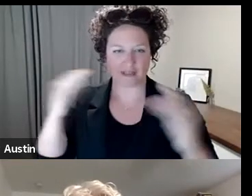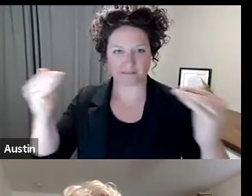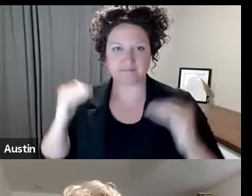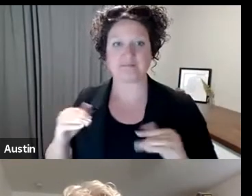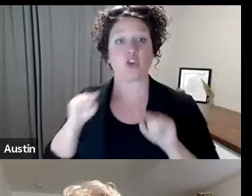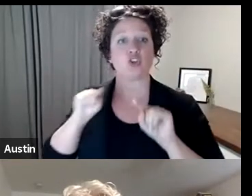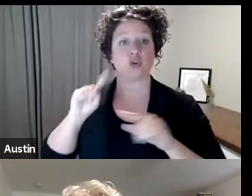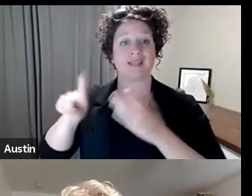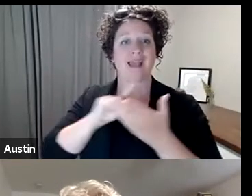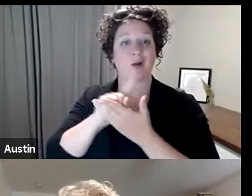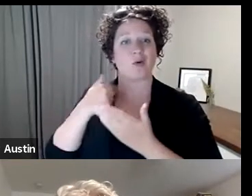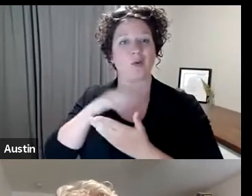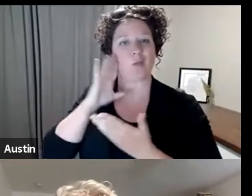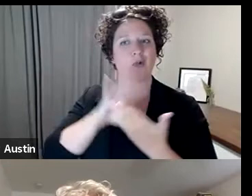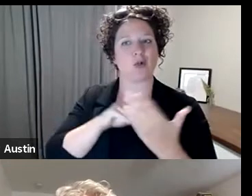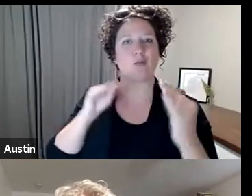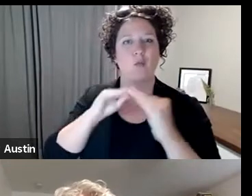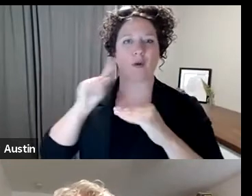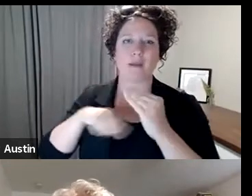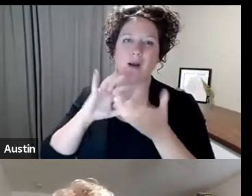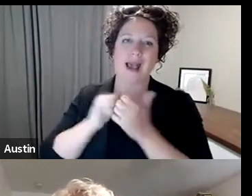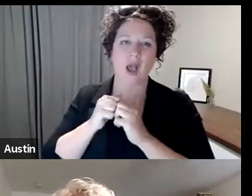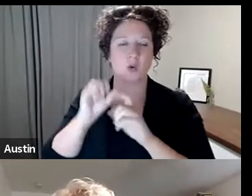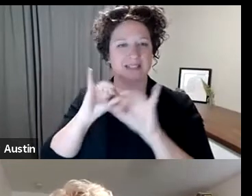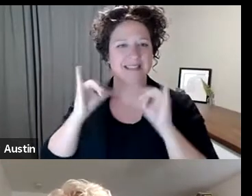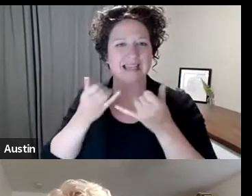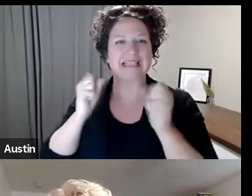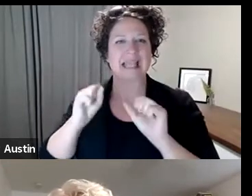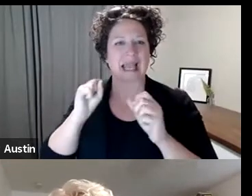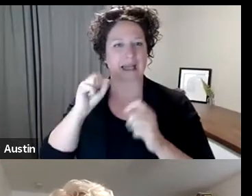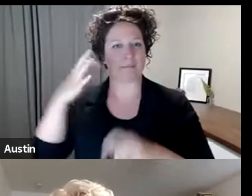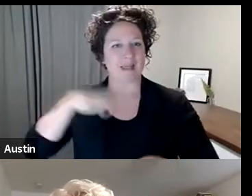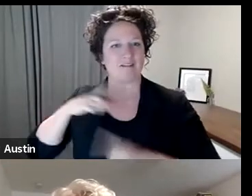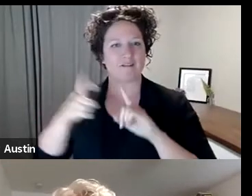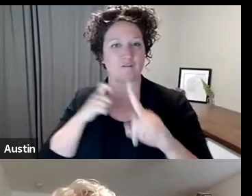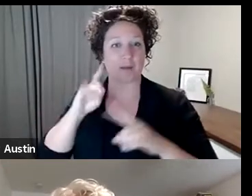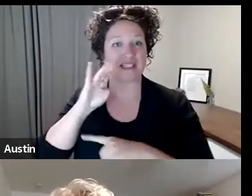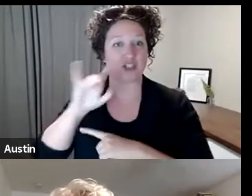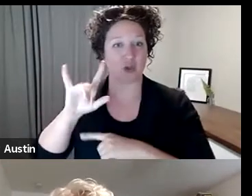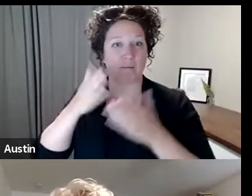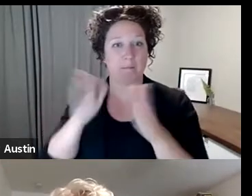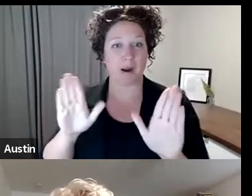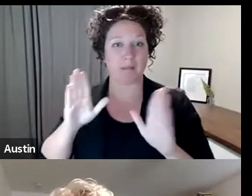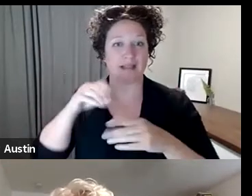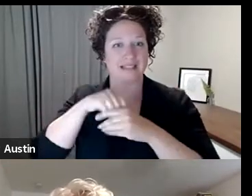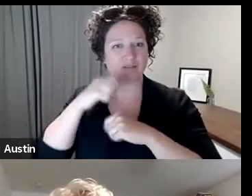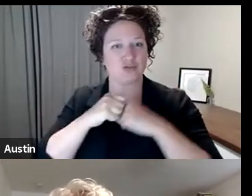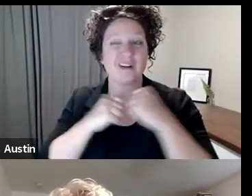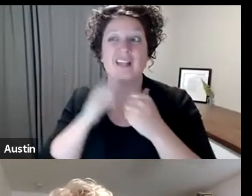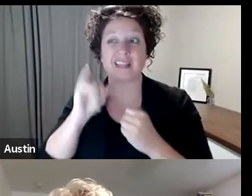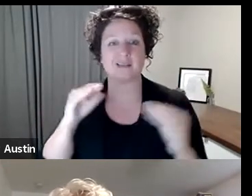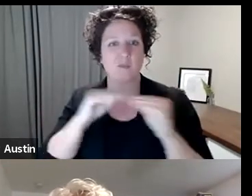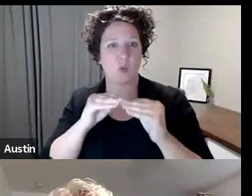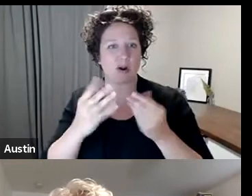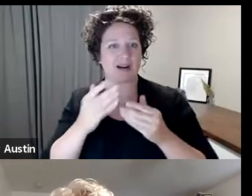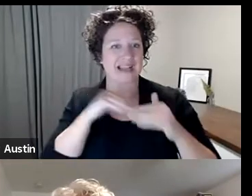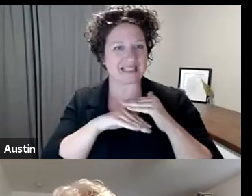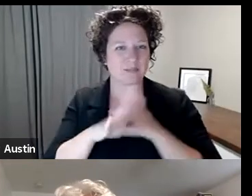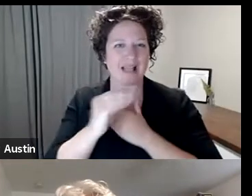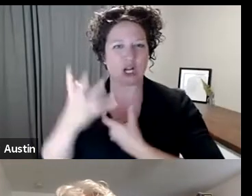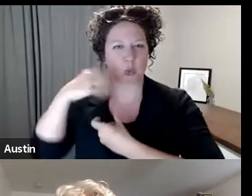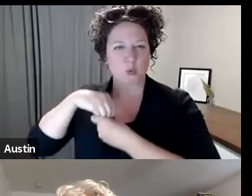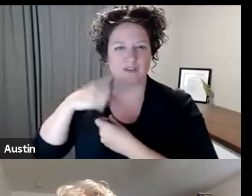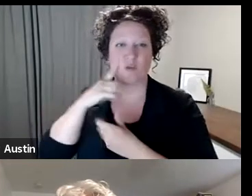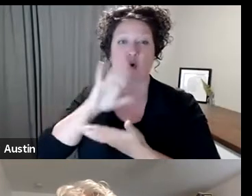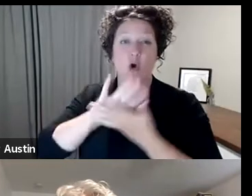learn more about how society can benefit from digital public infrastructure that is both more accessible and inclusive of all citizens